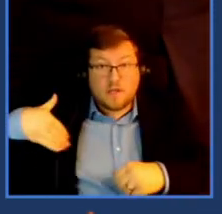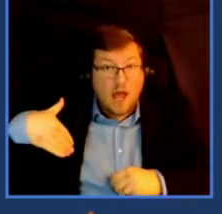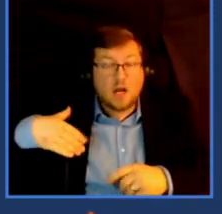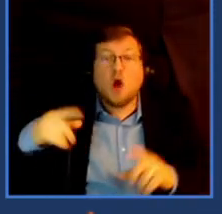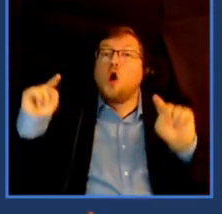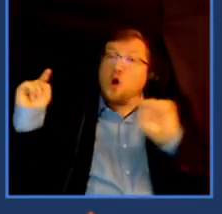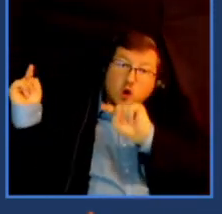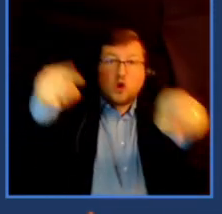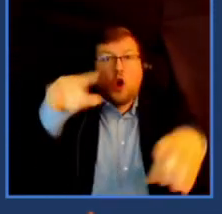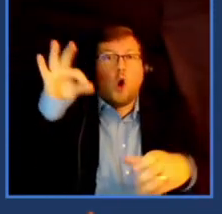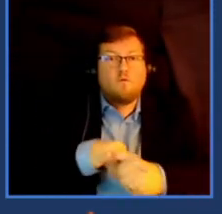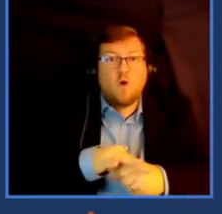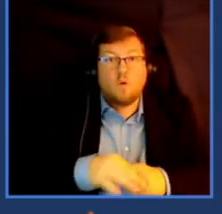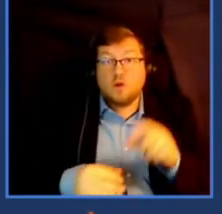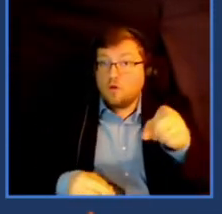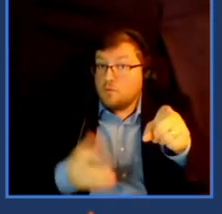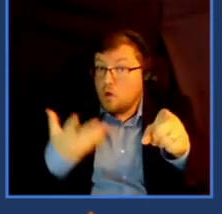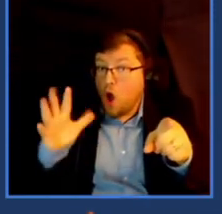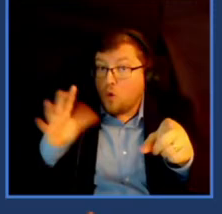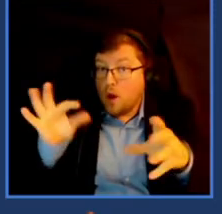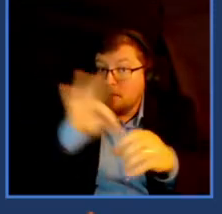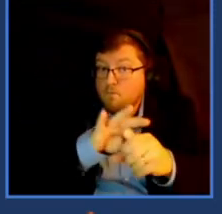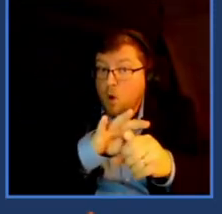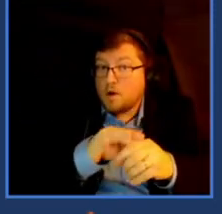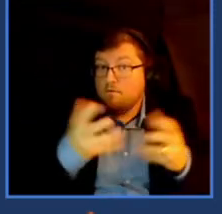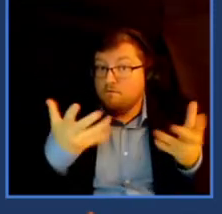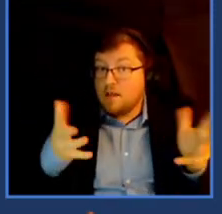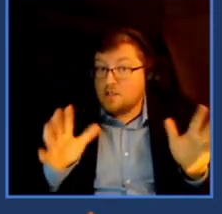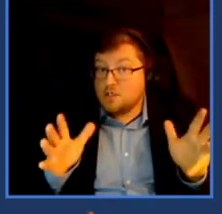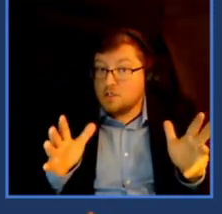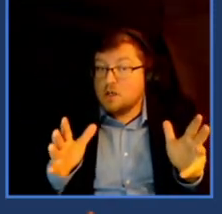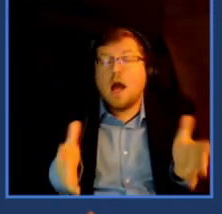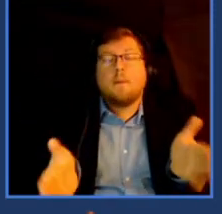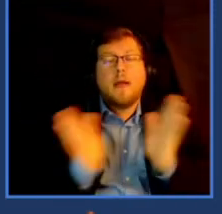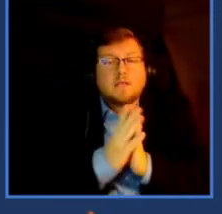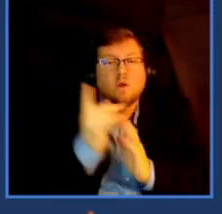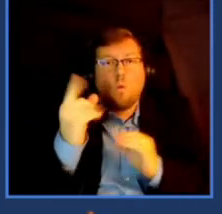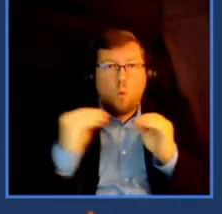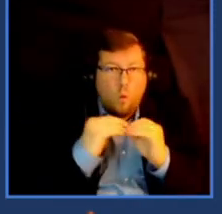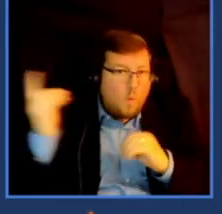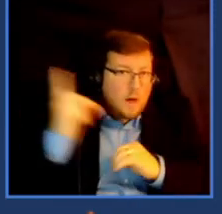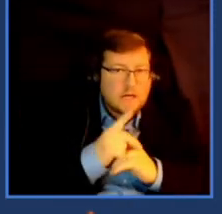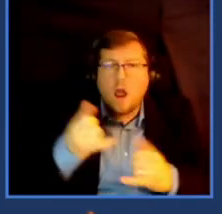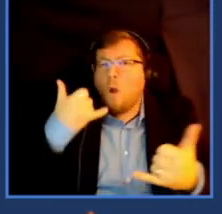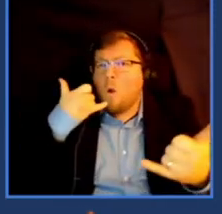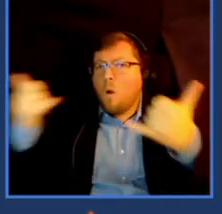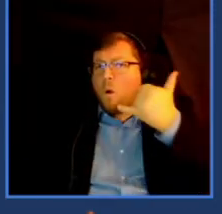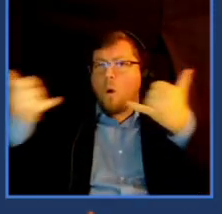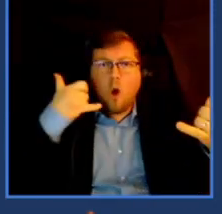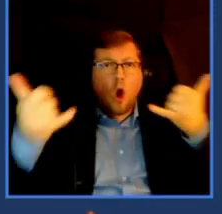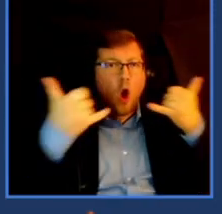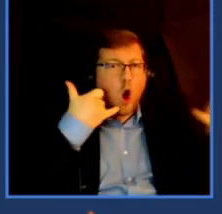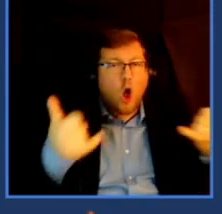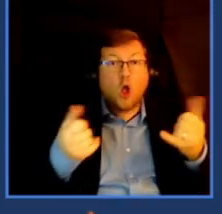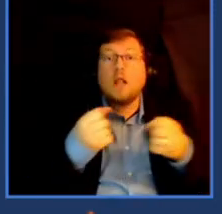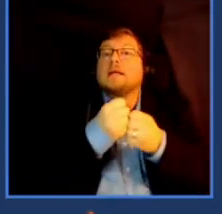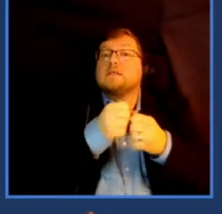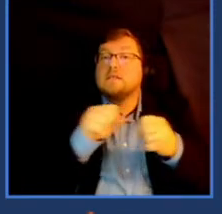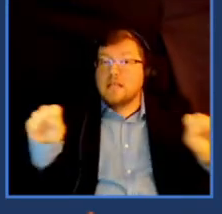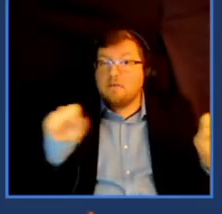voted, then I'm asking you one more day of making calls and safely knocking on